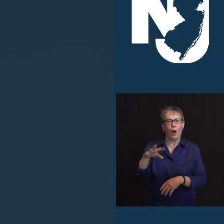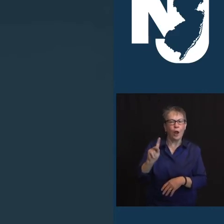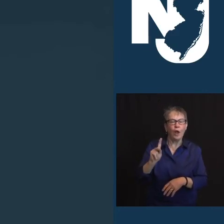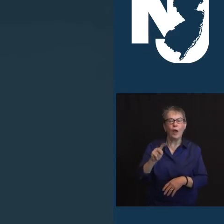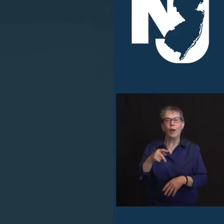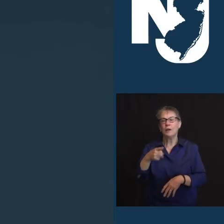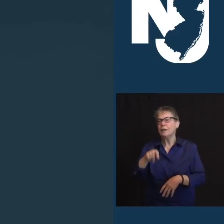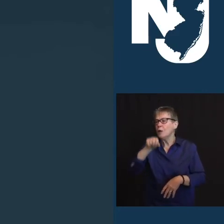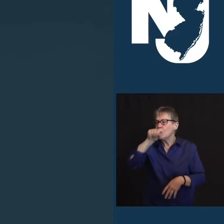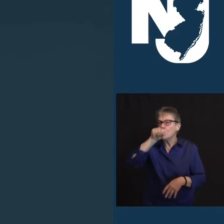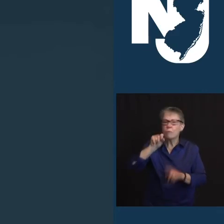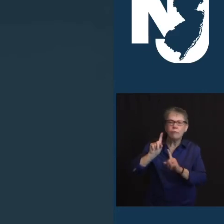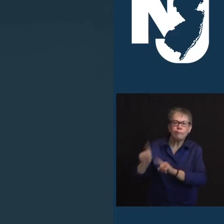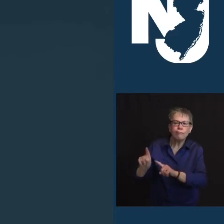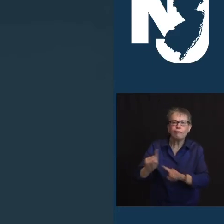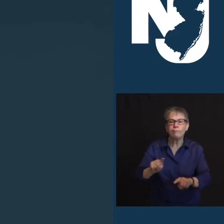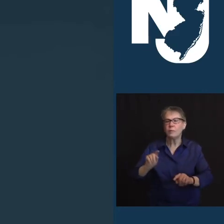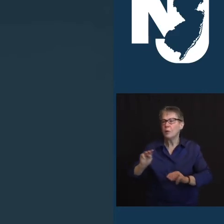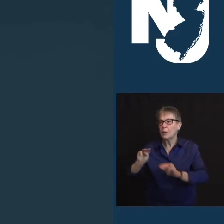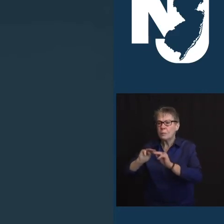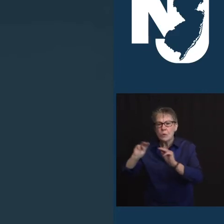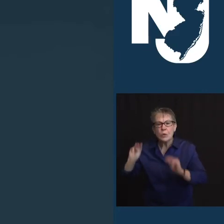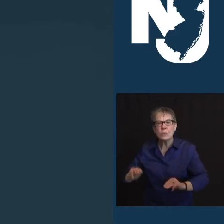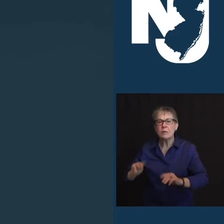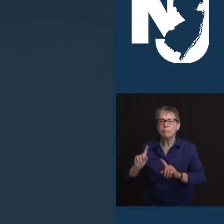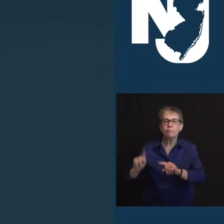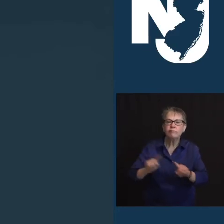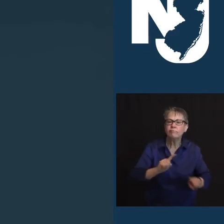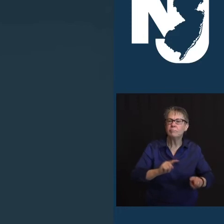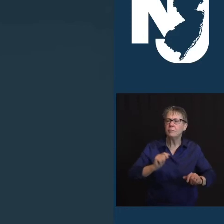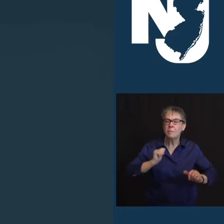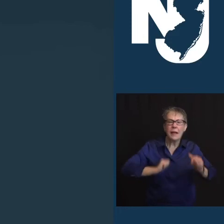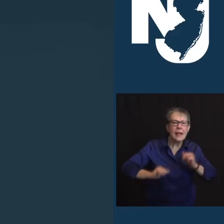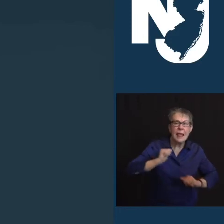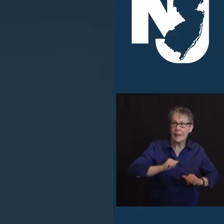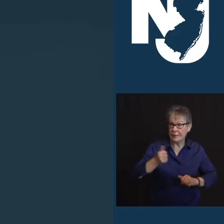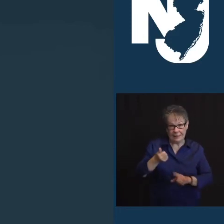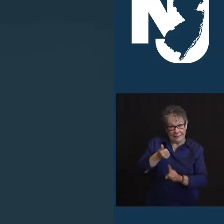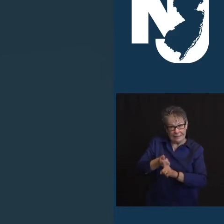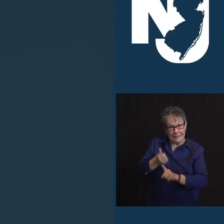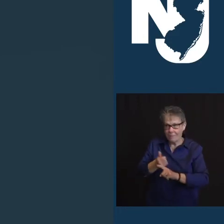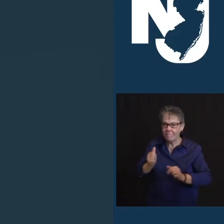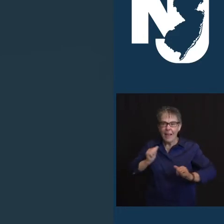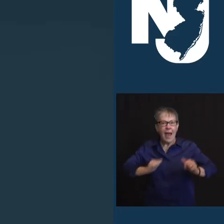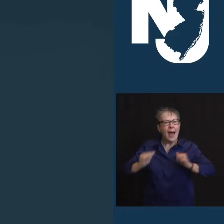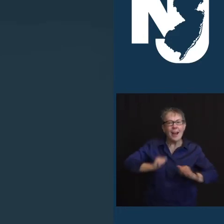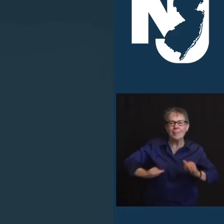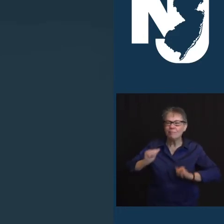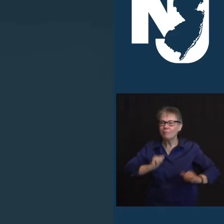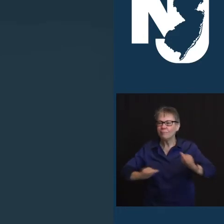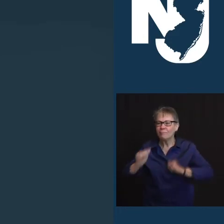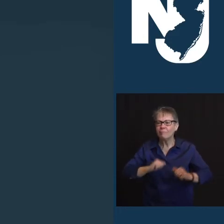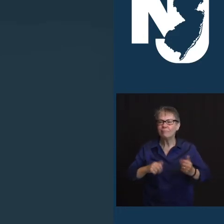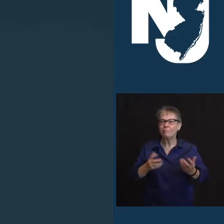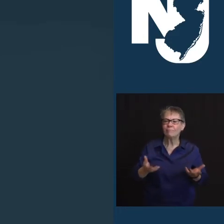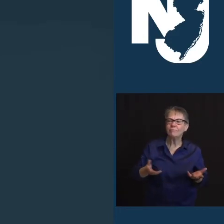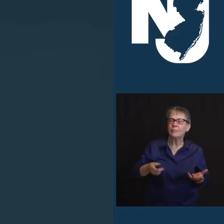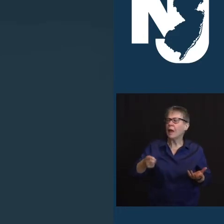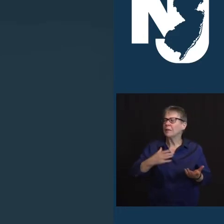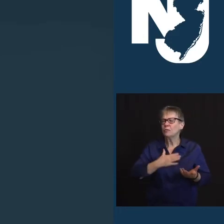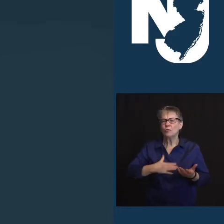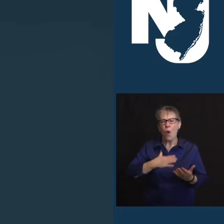way, in his younger years, and he would spend countless evenings with his sketch pad or working on a watercolor painting. Finally, in his